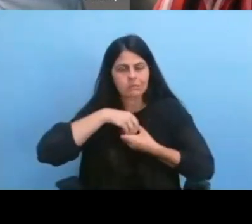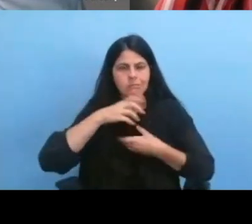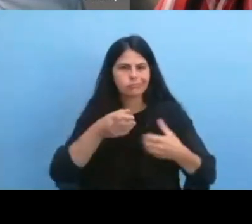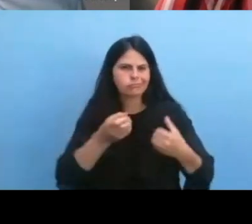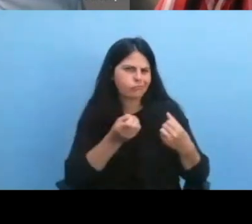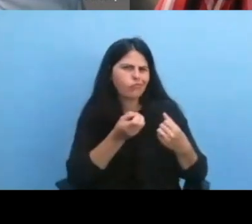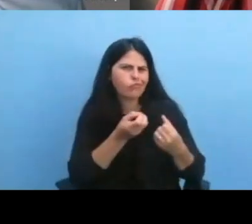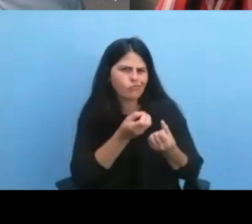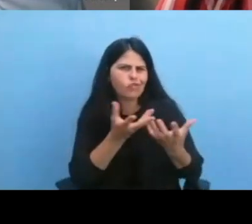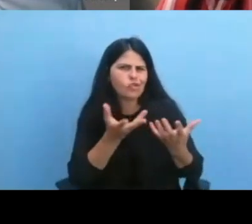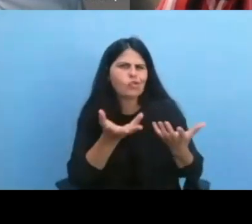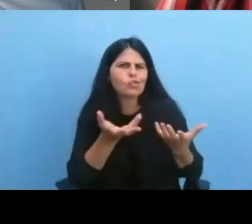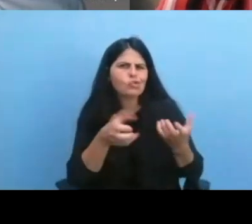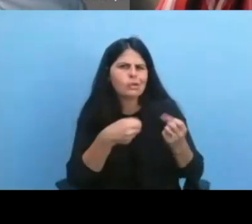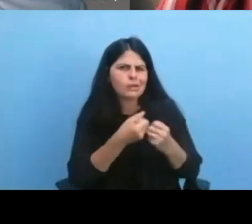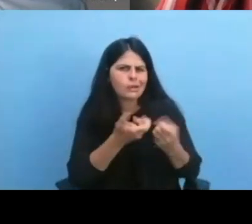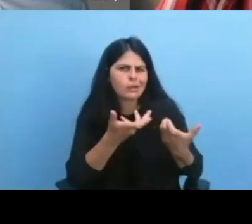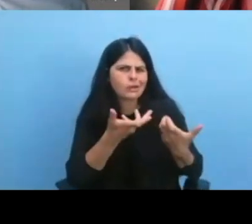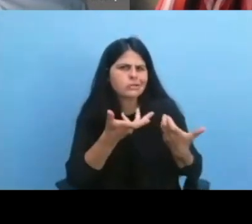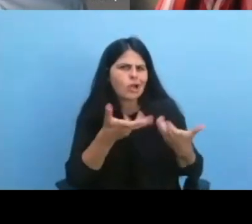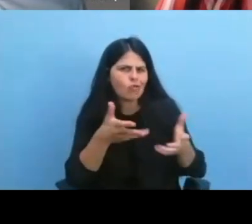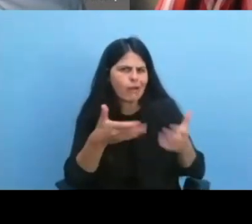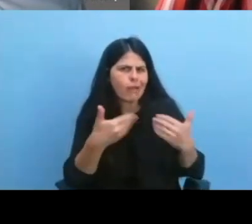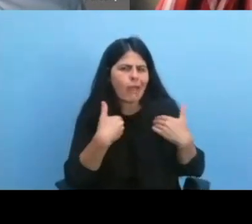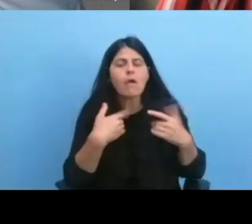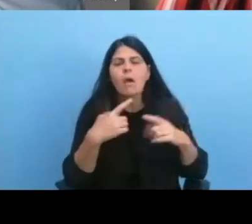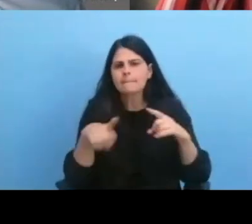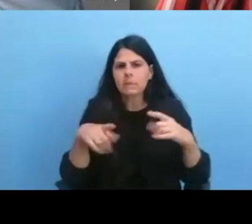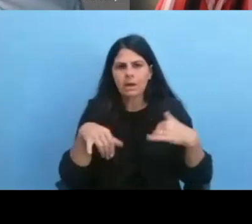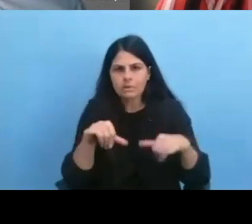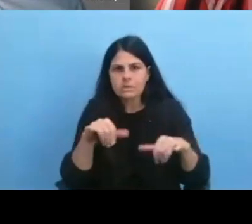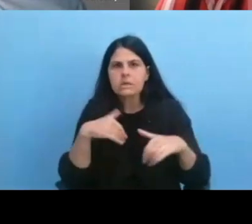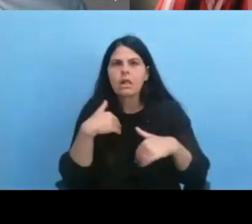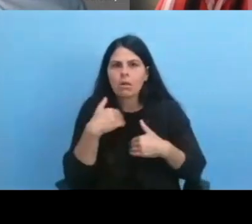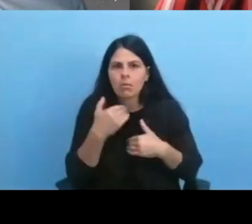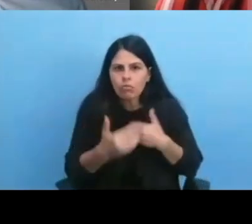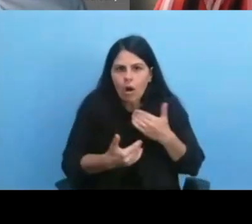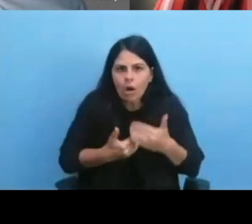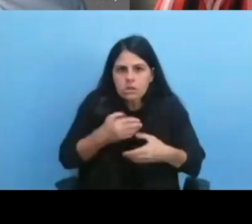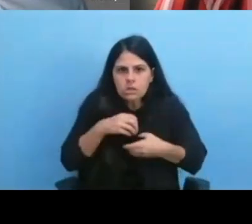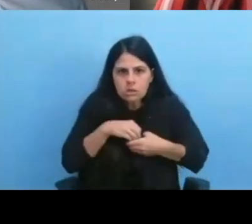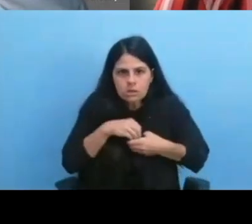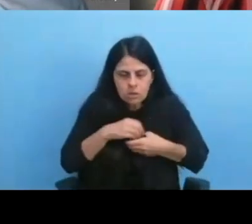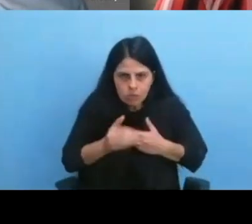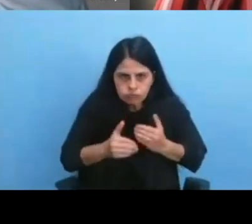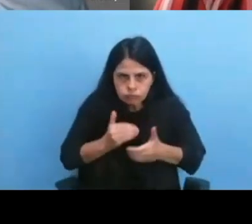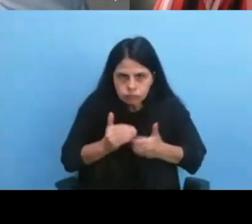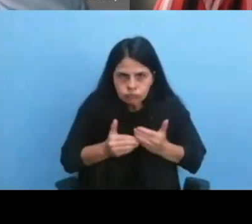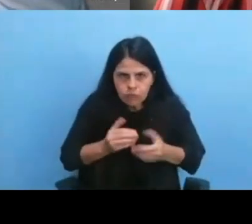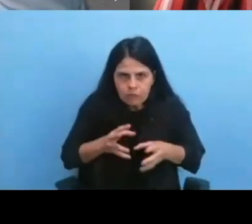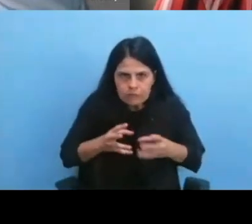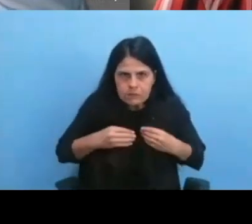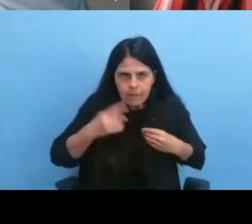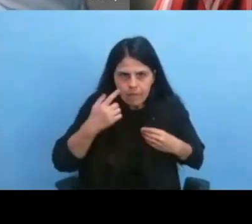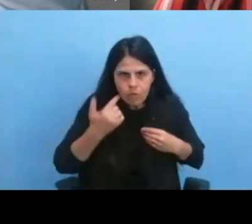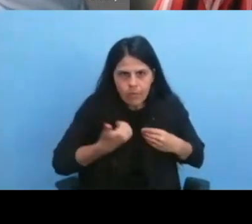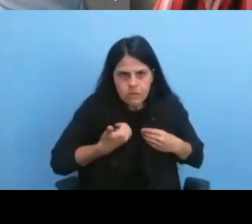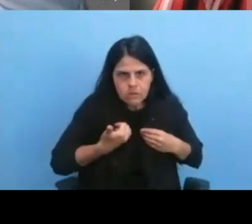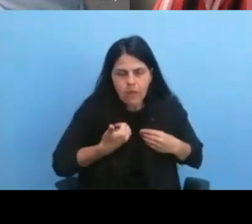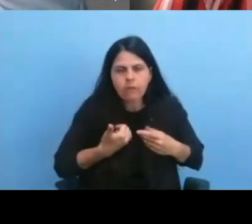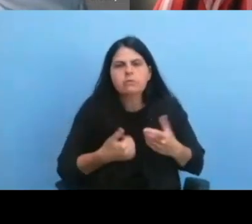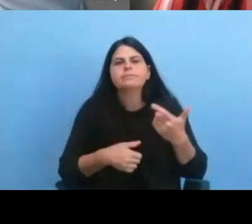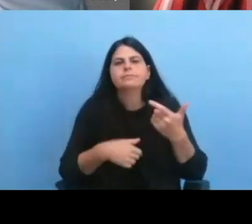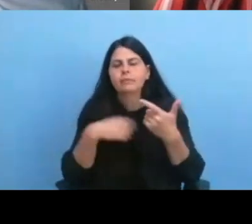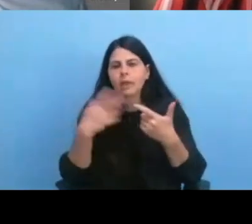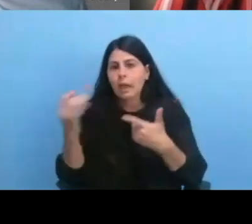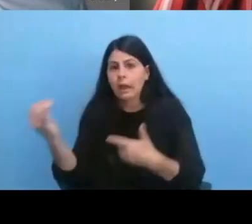still really accepting that of myself, that like that was something that was there. And then I was in this